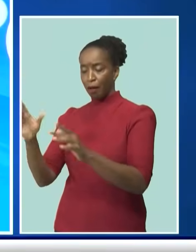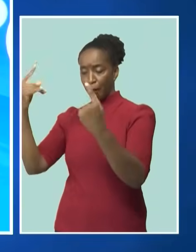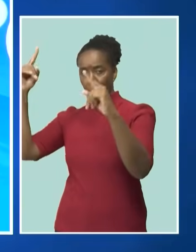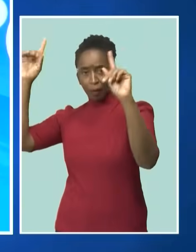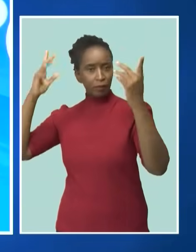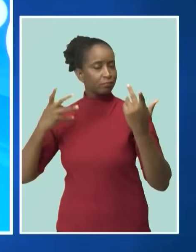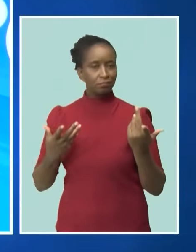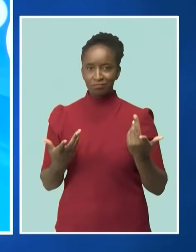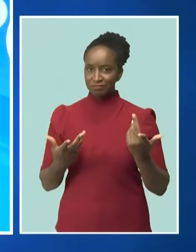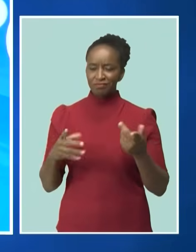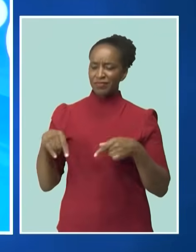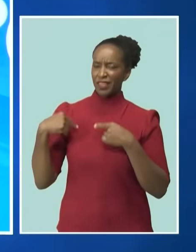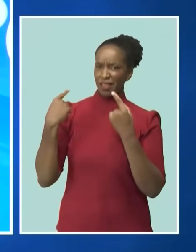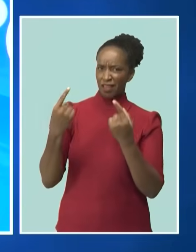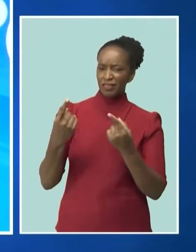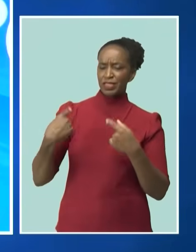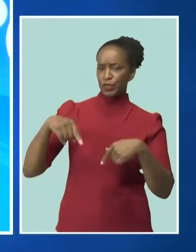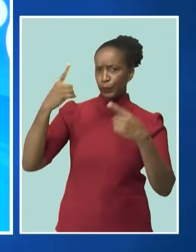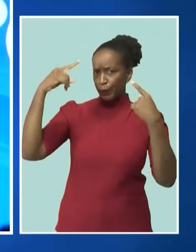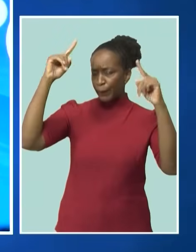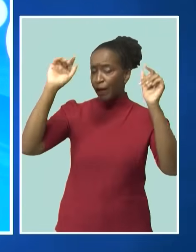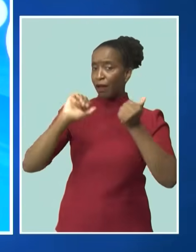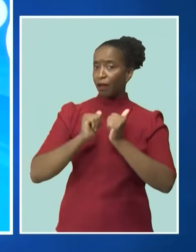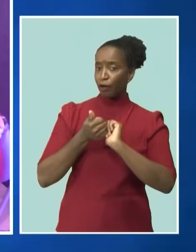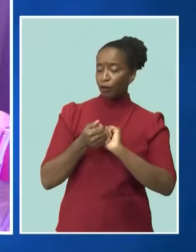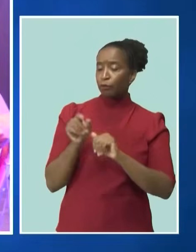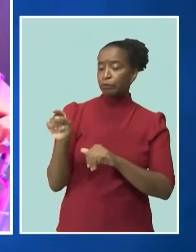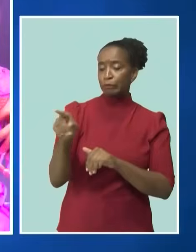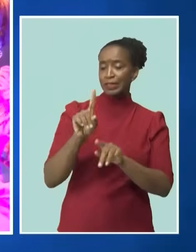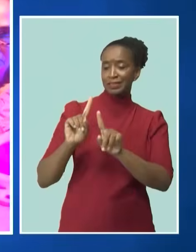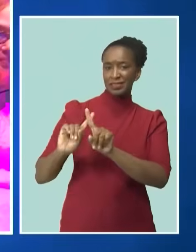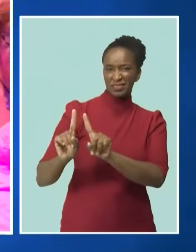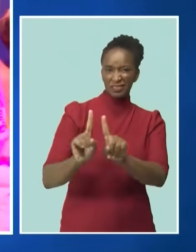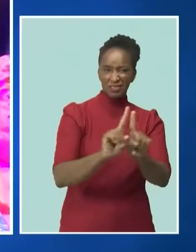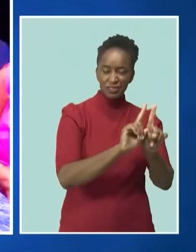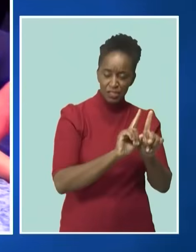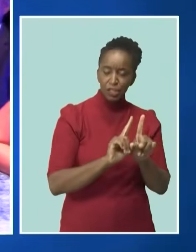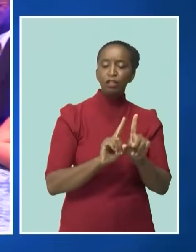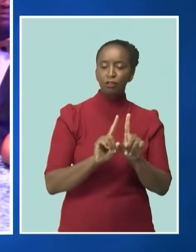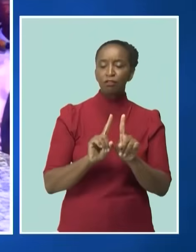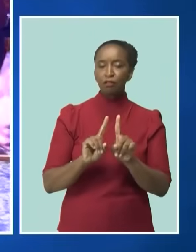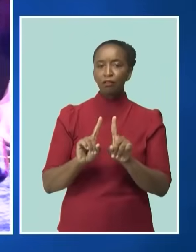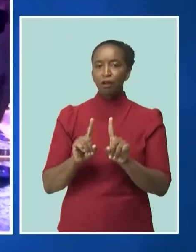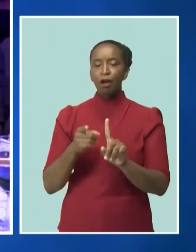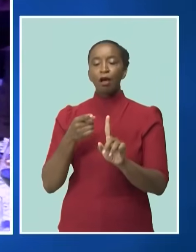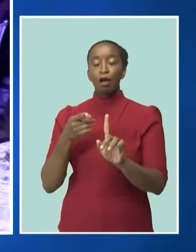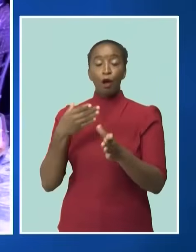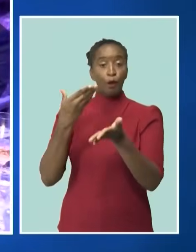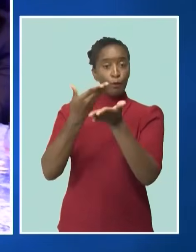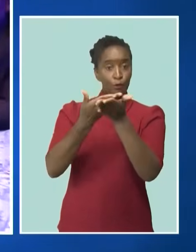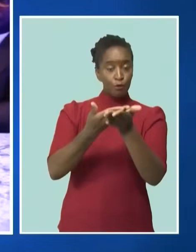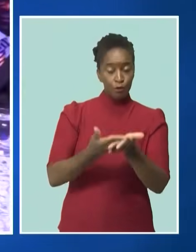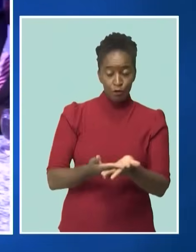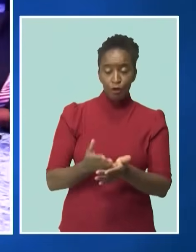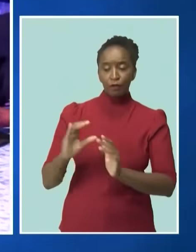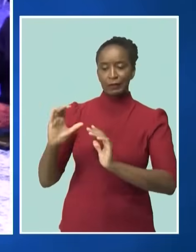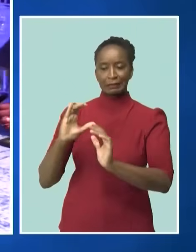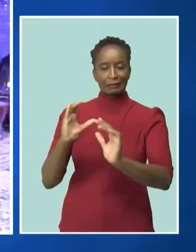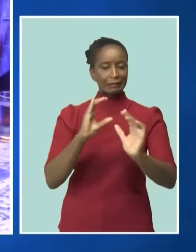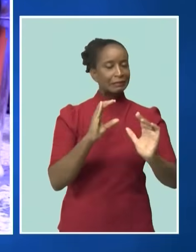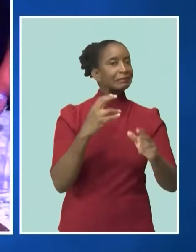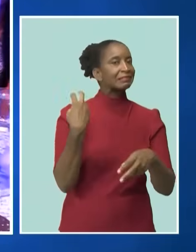diverse voices together, proving that dialogue, even when difficult, is the first step to